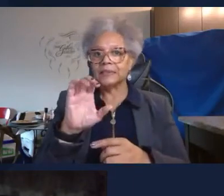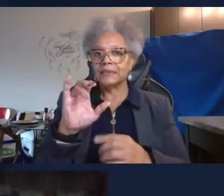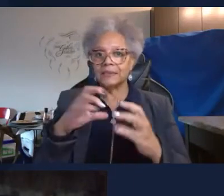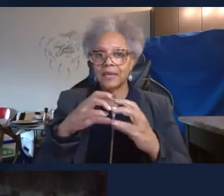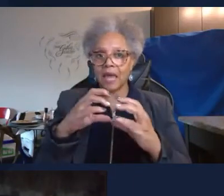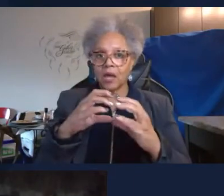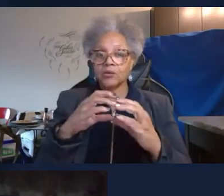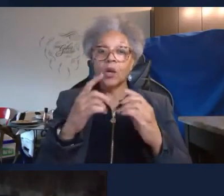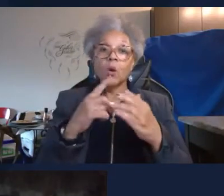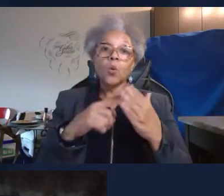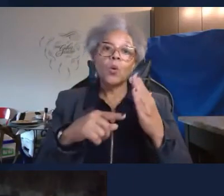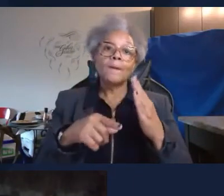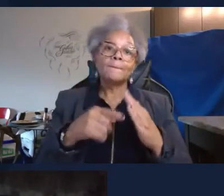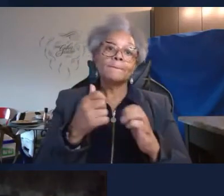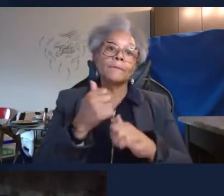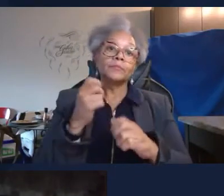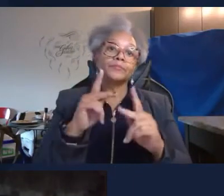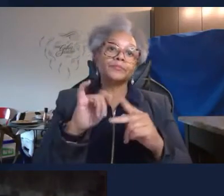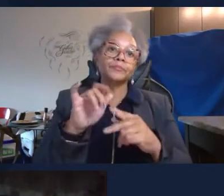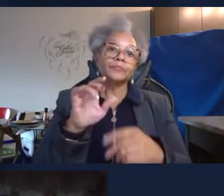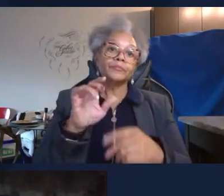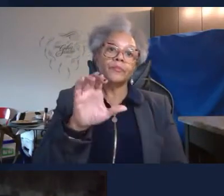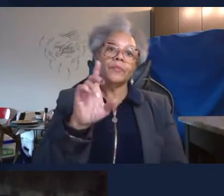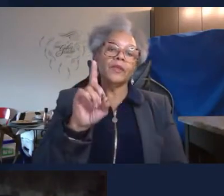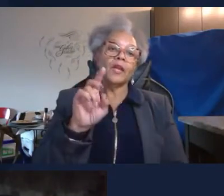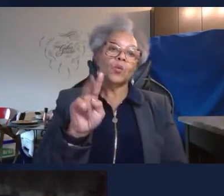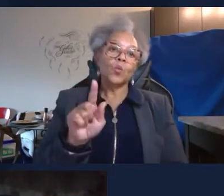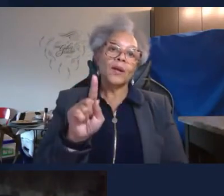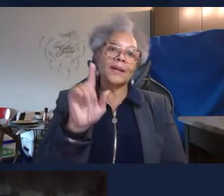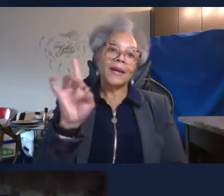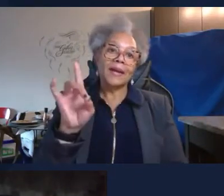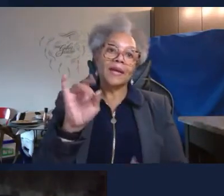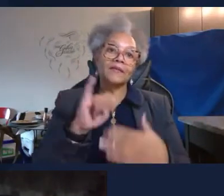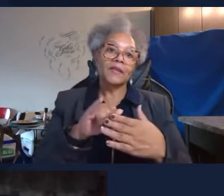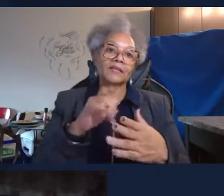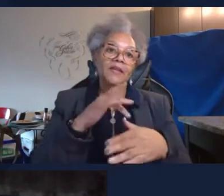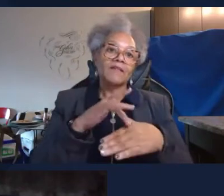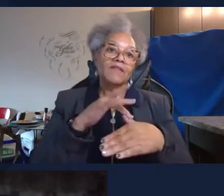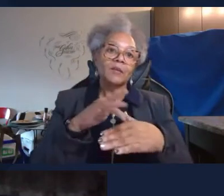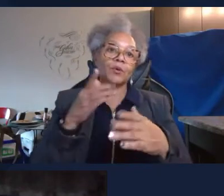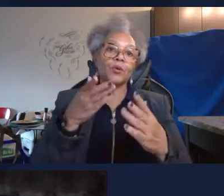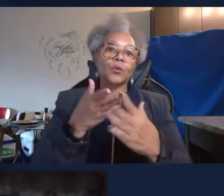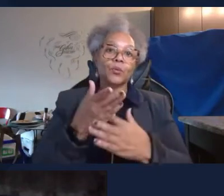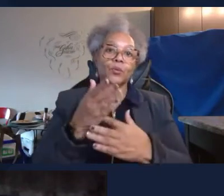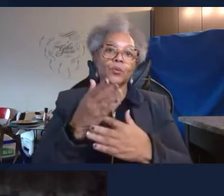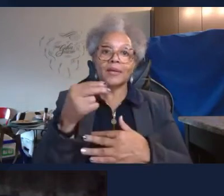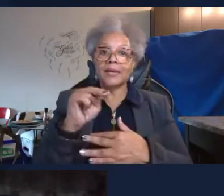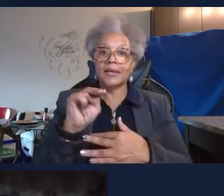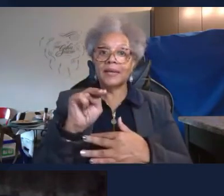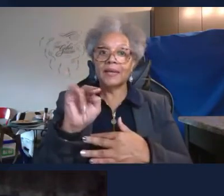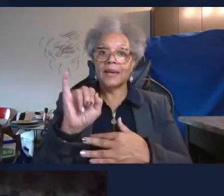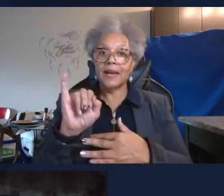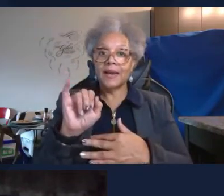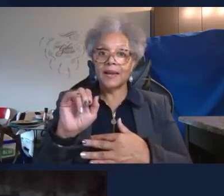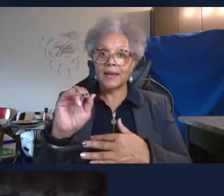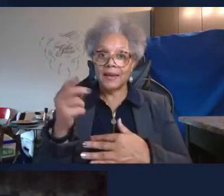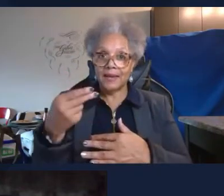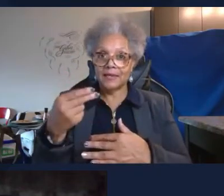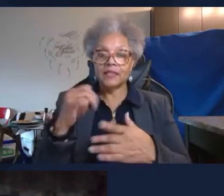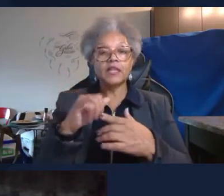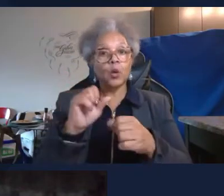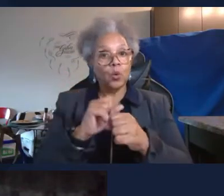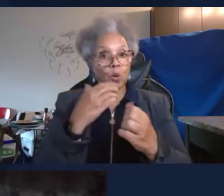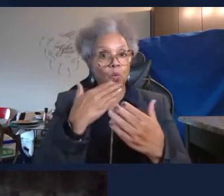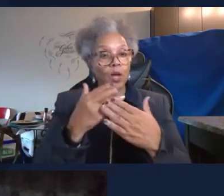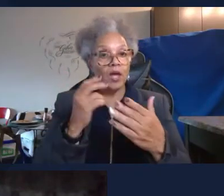is use CD1A tetramers, and that's actually available through the NIH. They work really well with human cells, don't work as well with